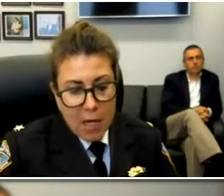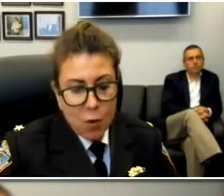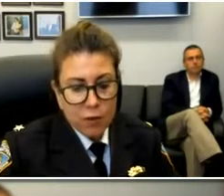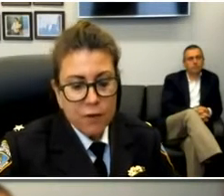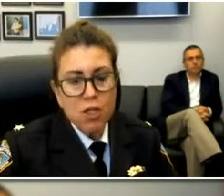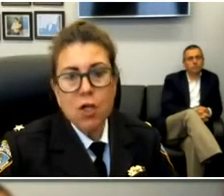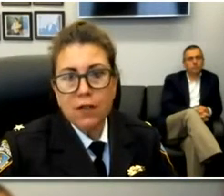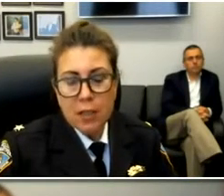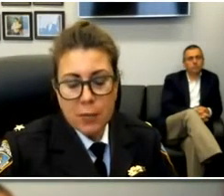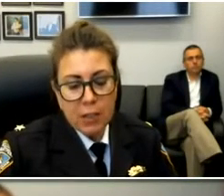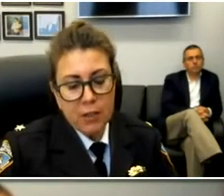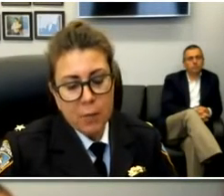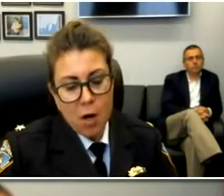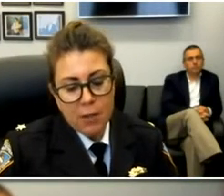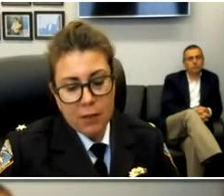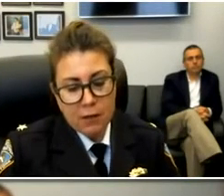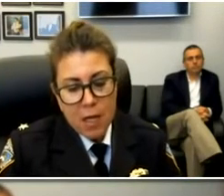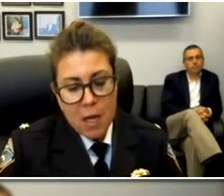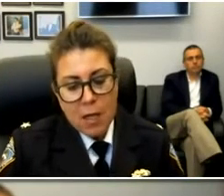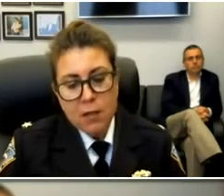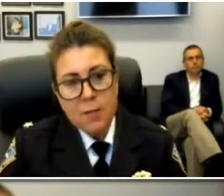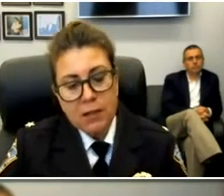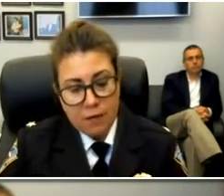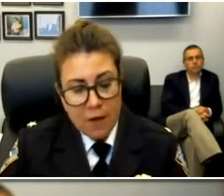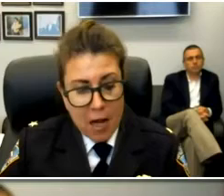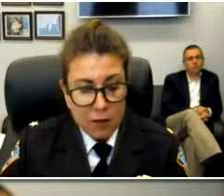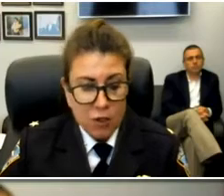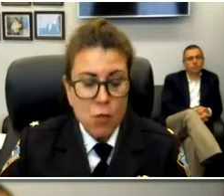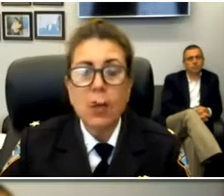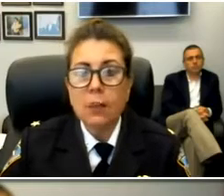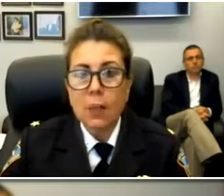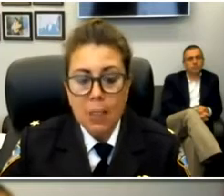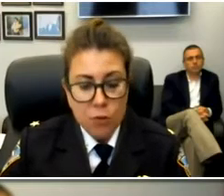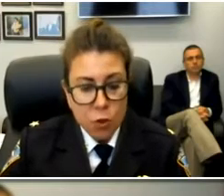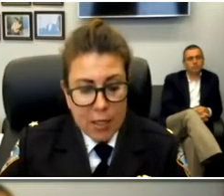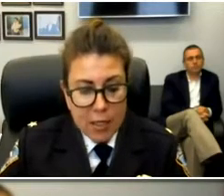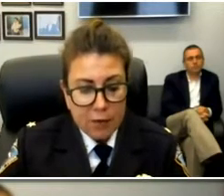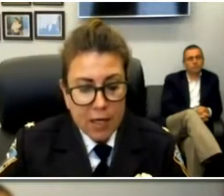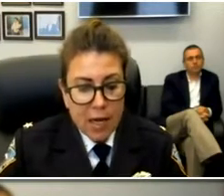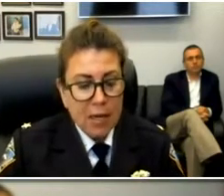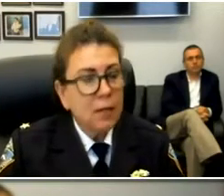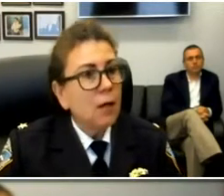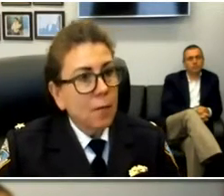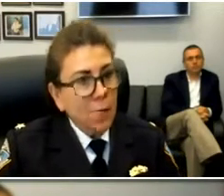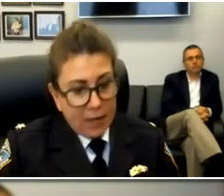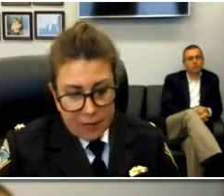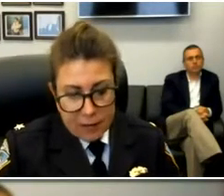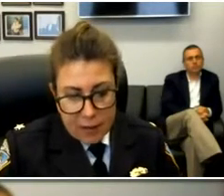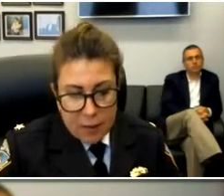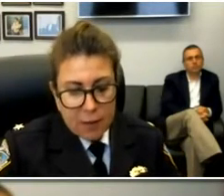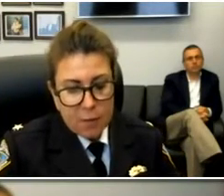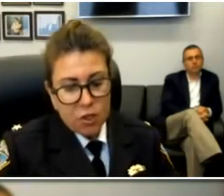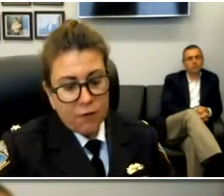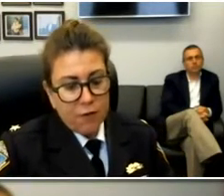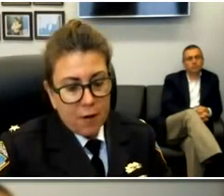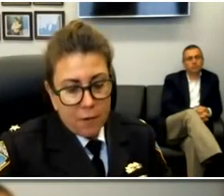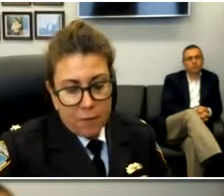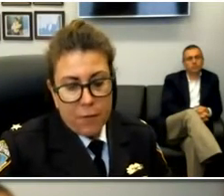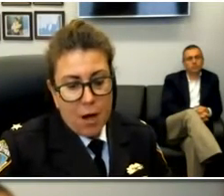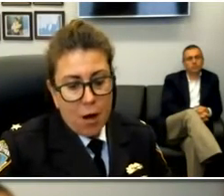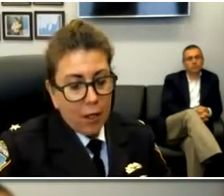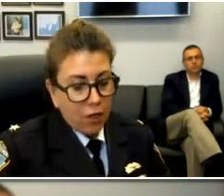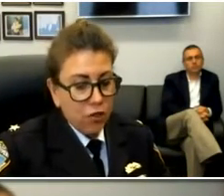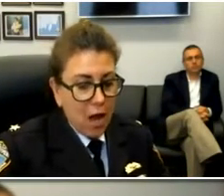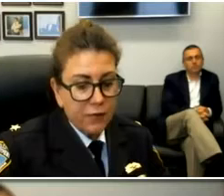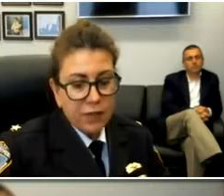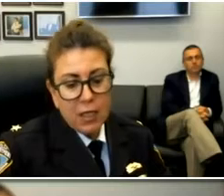and gender based violence cesil noell on behalf of police commissioner dermit Shay I wish to thank the council for the opportunity to speak about